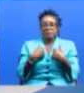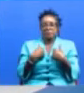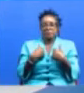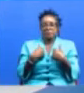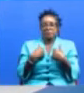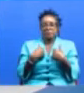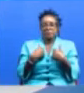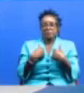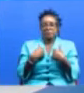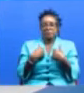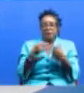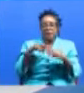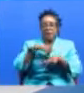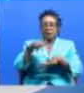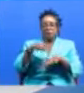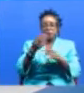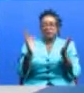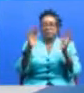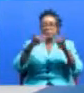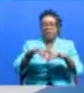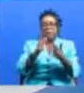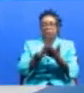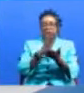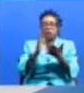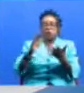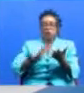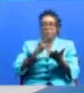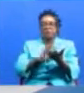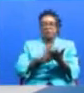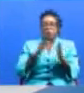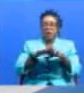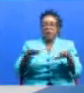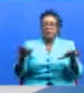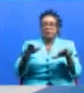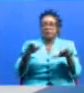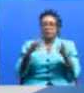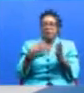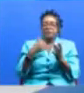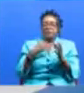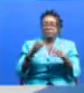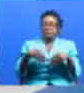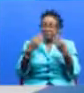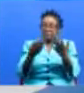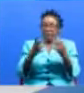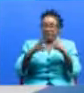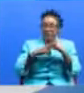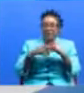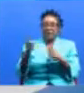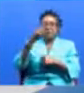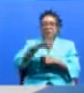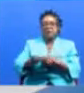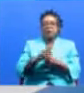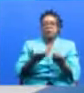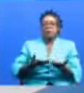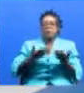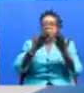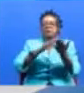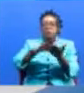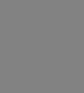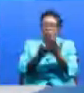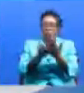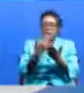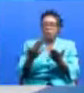In other news, the National Assembly's Departmental Committee on Lands has given Pastor James Nganga 7 days to submit all documents